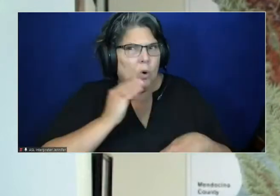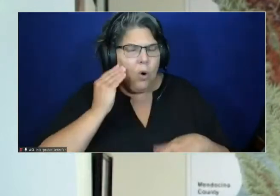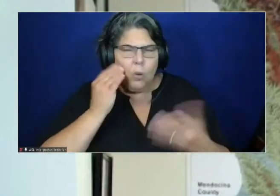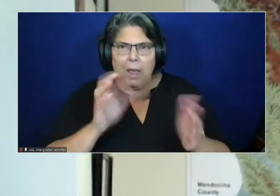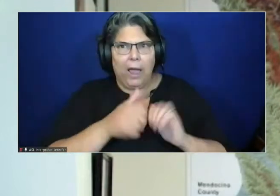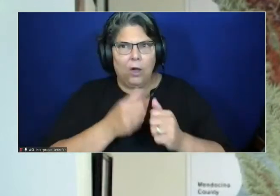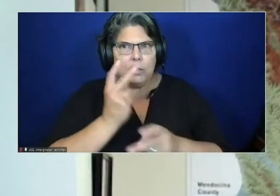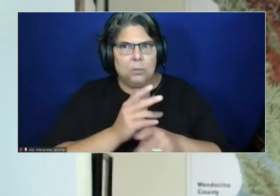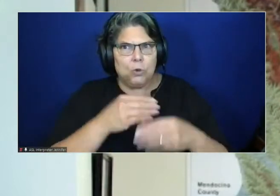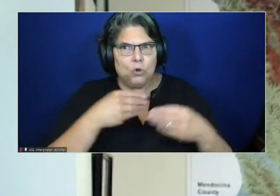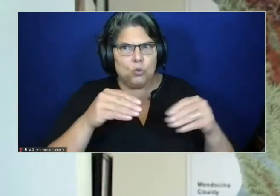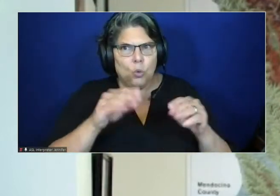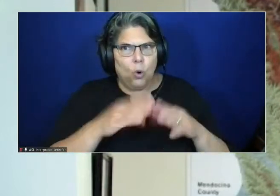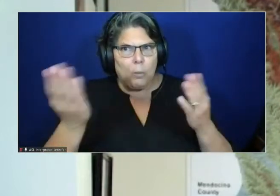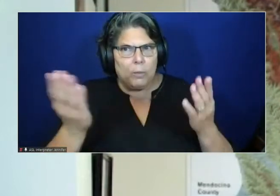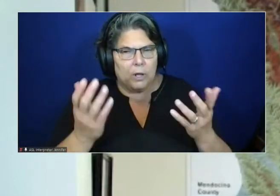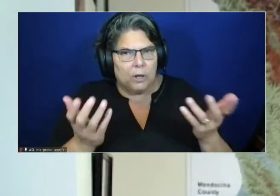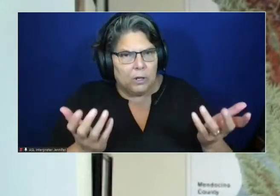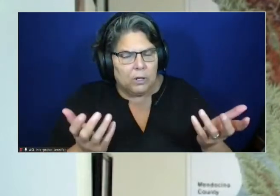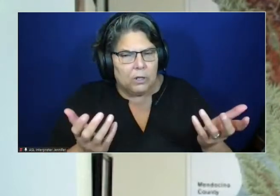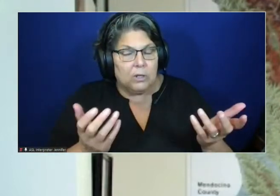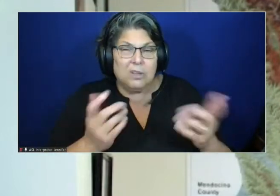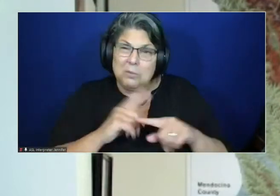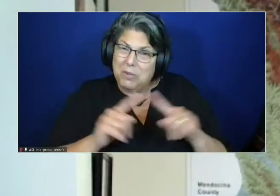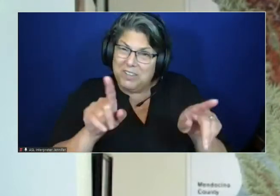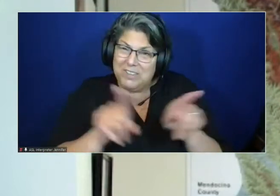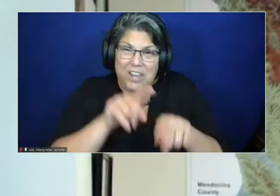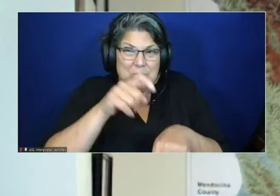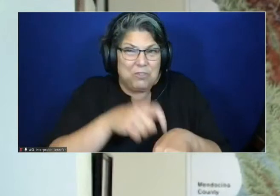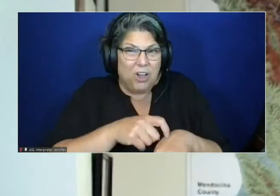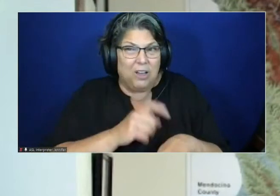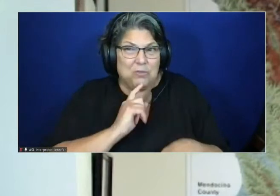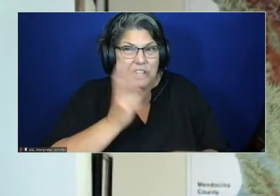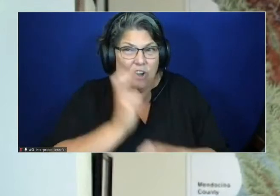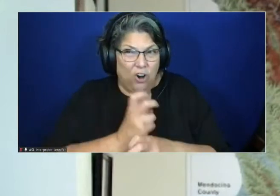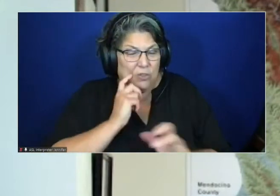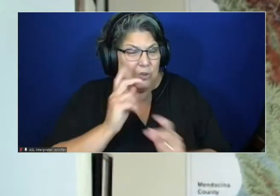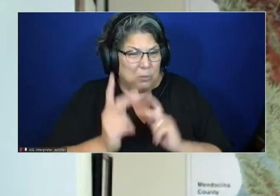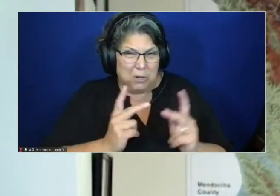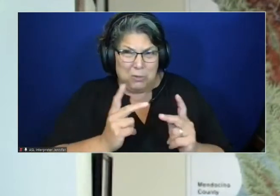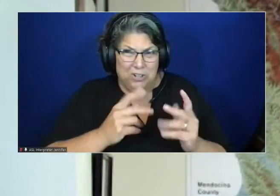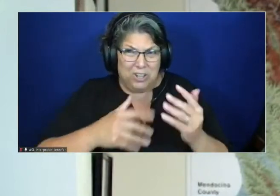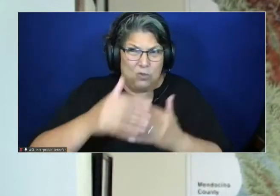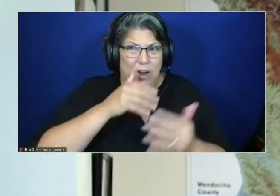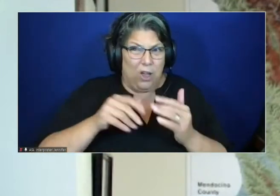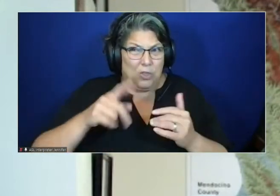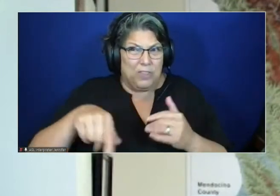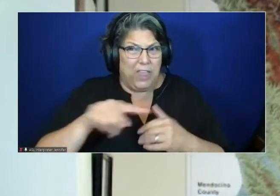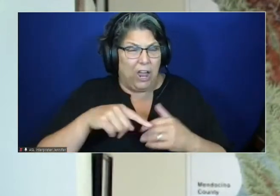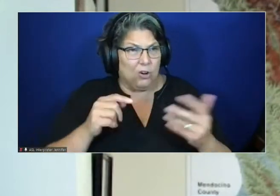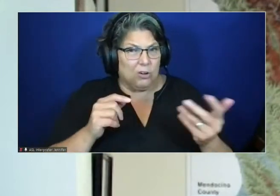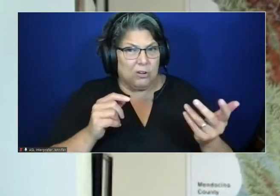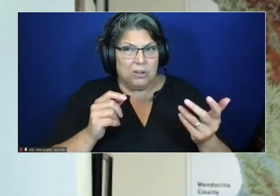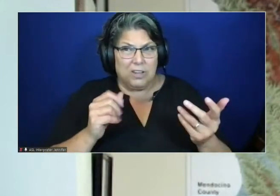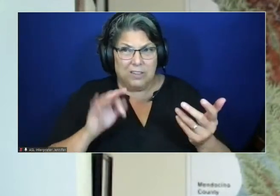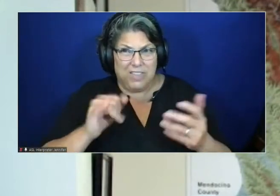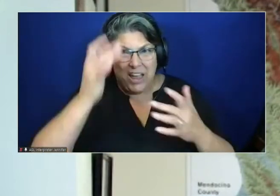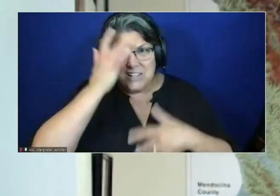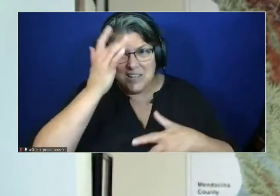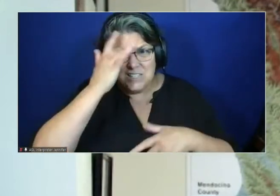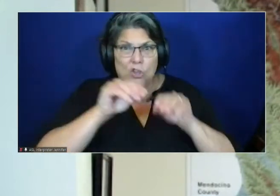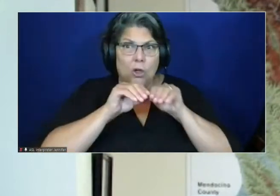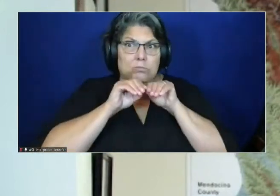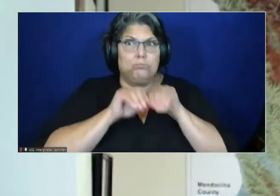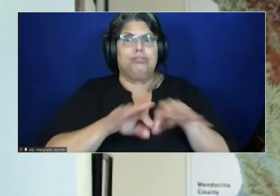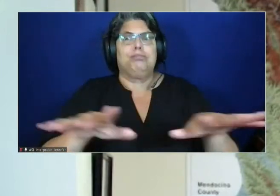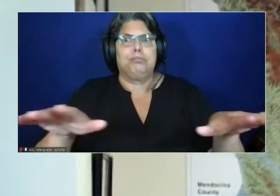business. But it would be equally hard for everybody around them if the disease was transmitted.